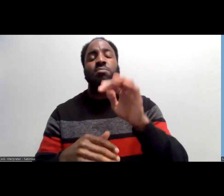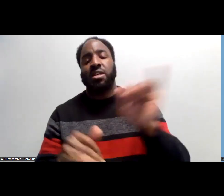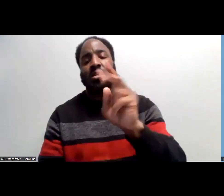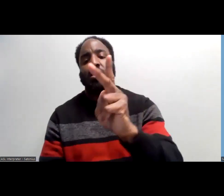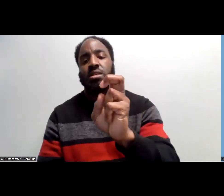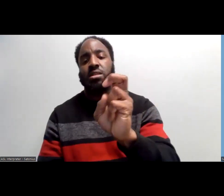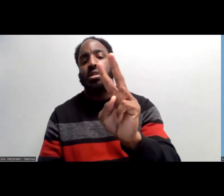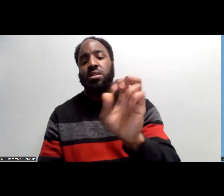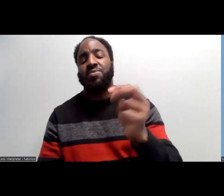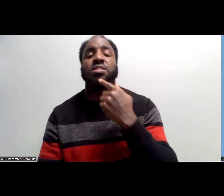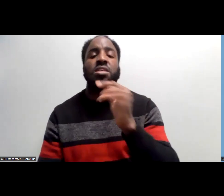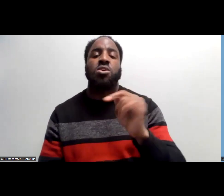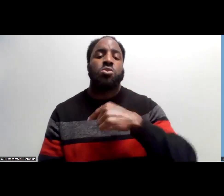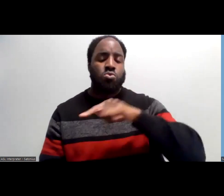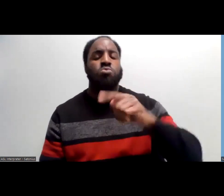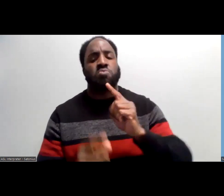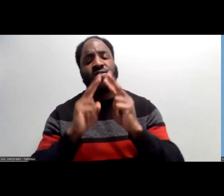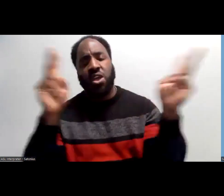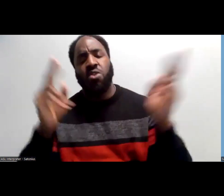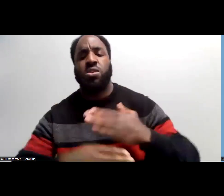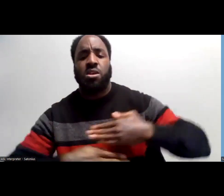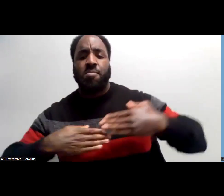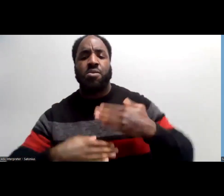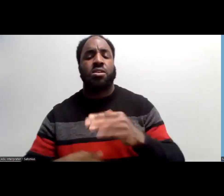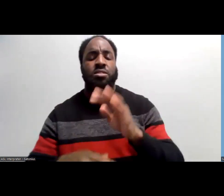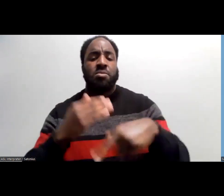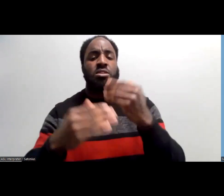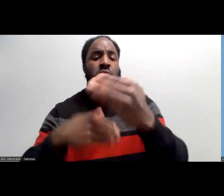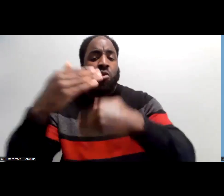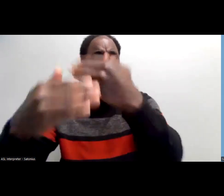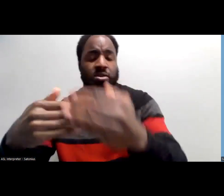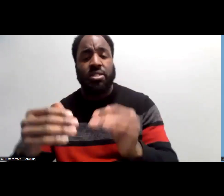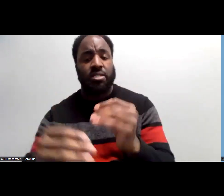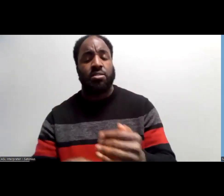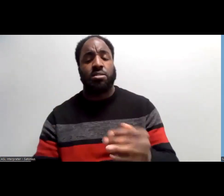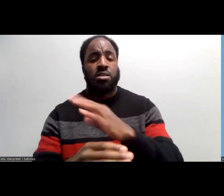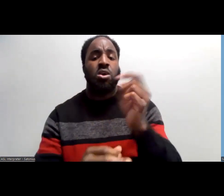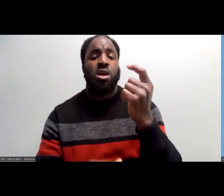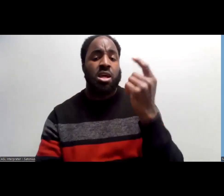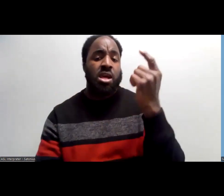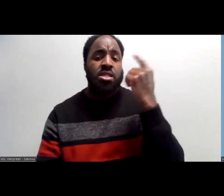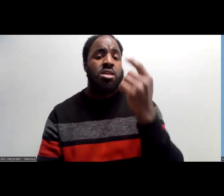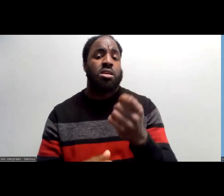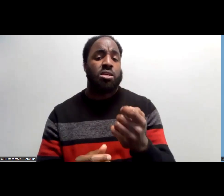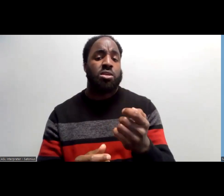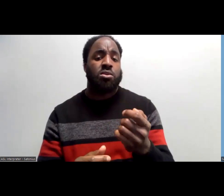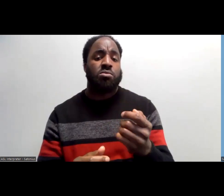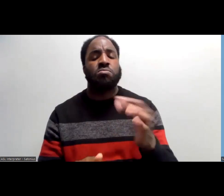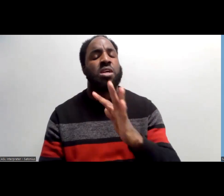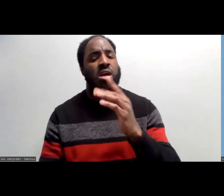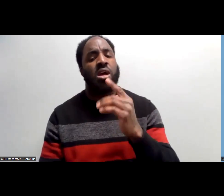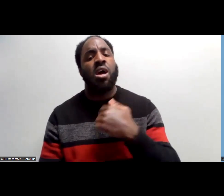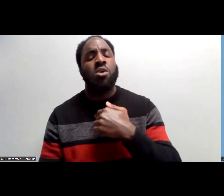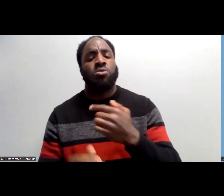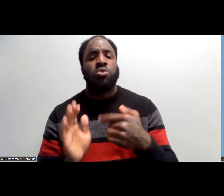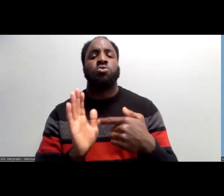of what, you know, we're just very impressed by, you know, the progress that has made. And I think one of the things I'm just going to highlight, and then I'll